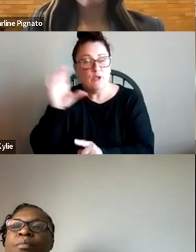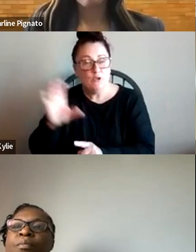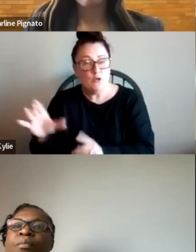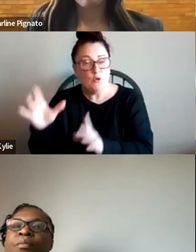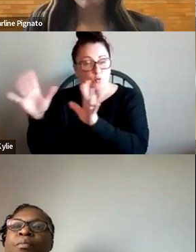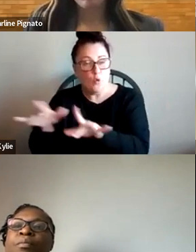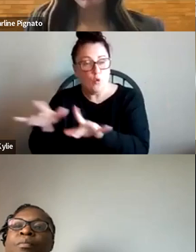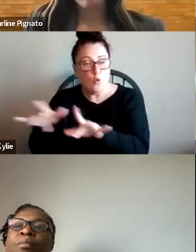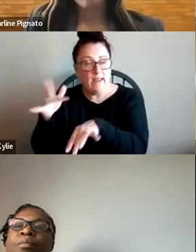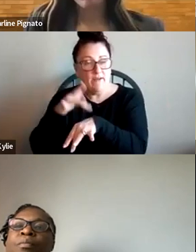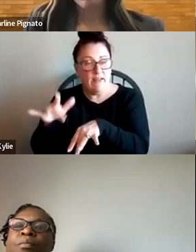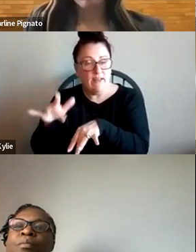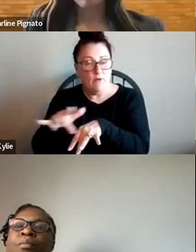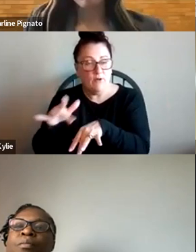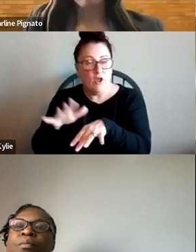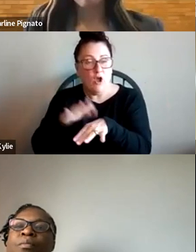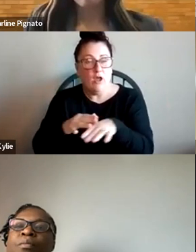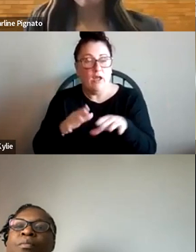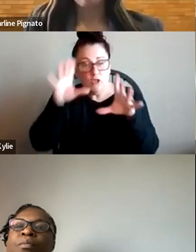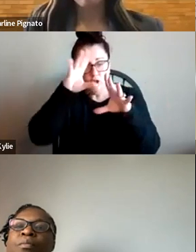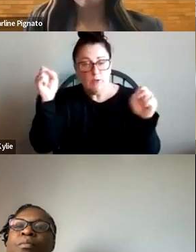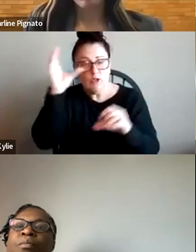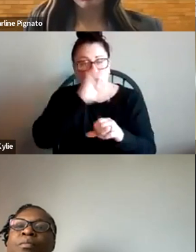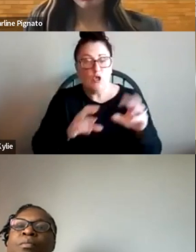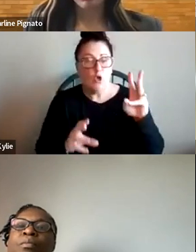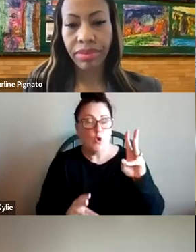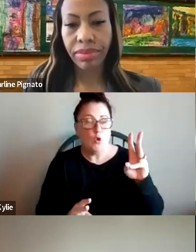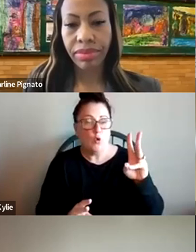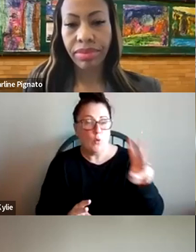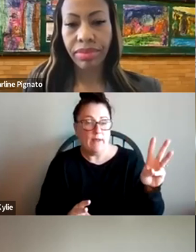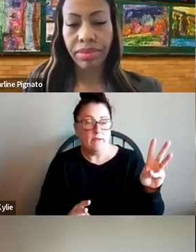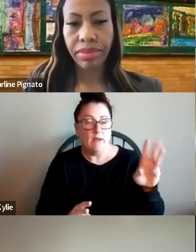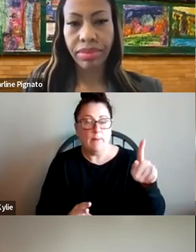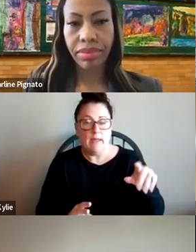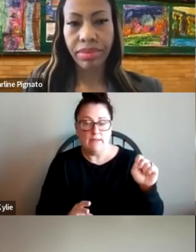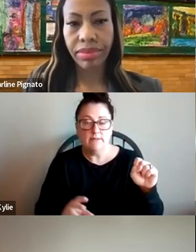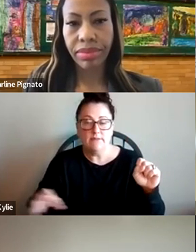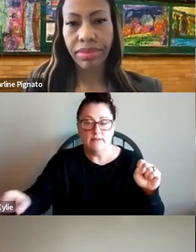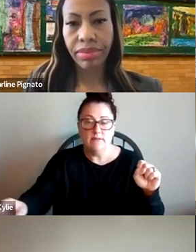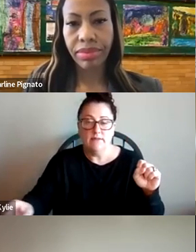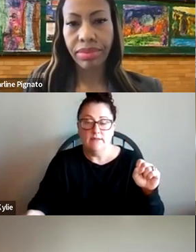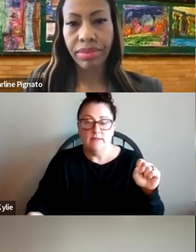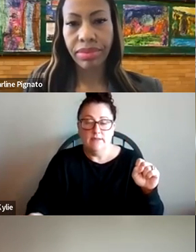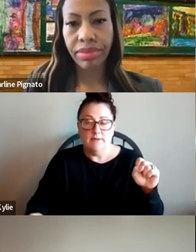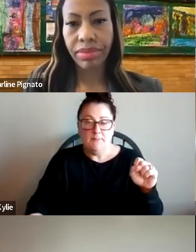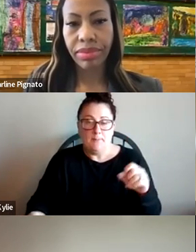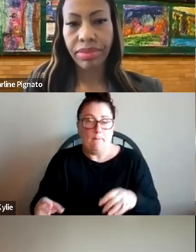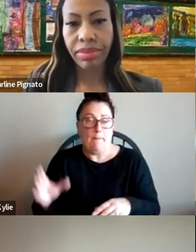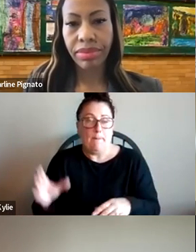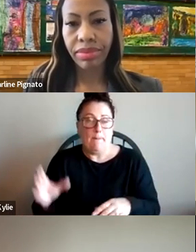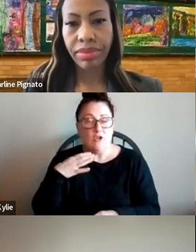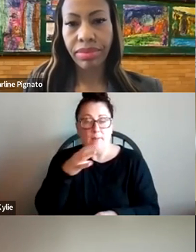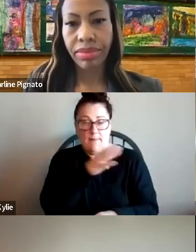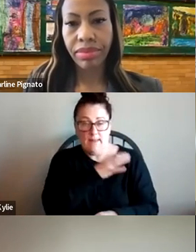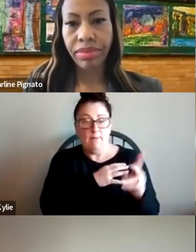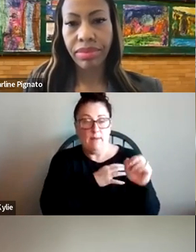the public on the superintendent search webpage for the Boston Public Schools. Search committee members will be